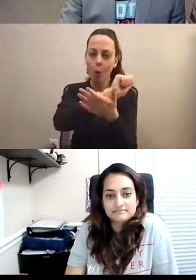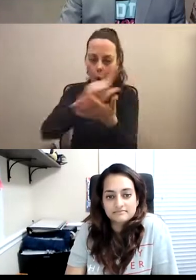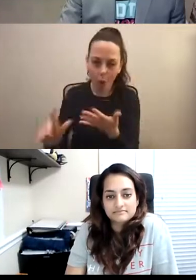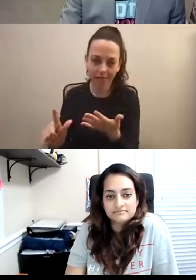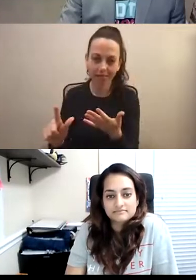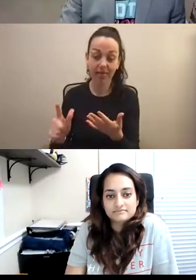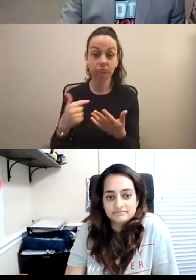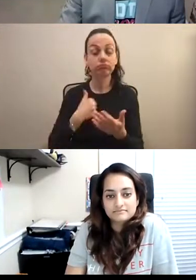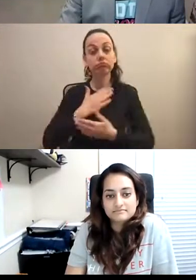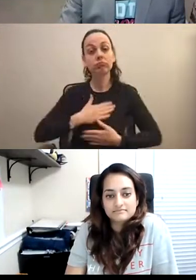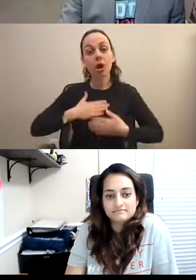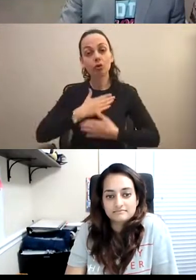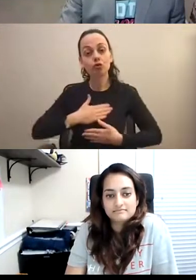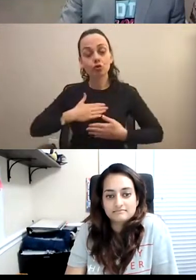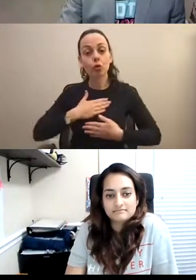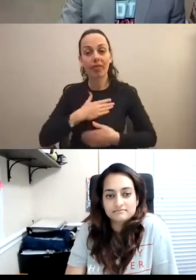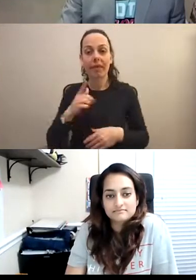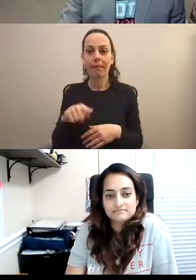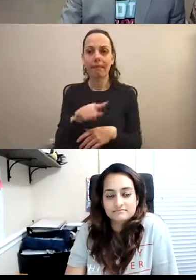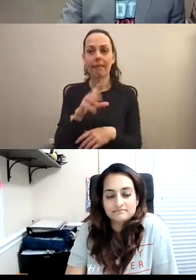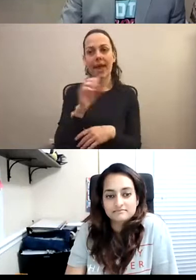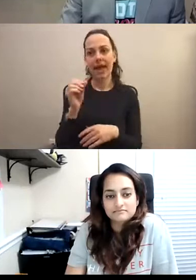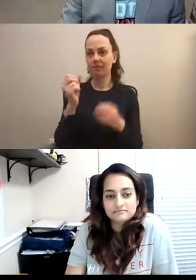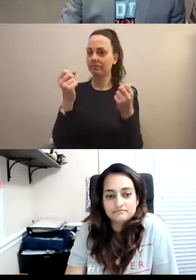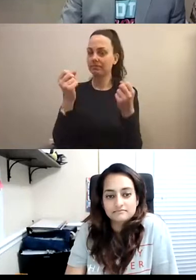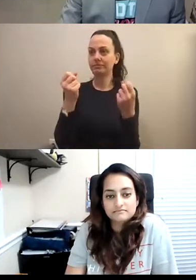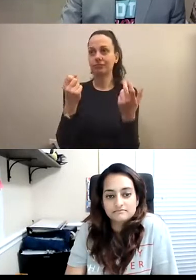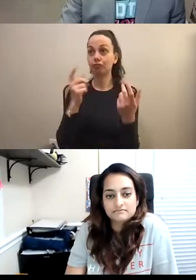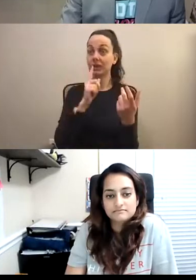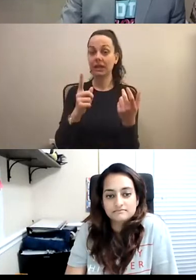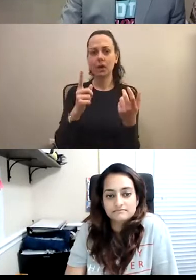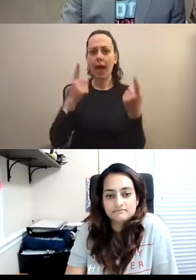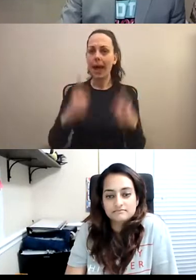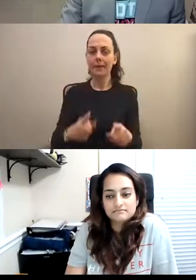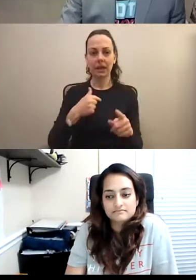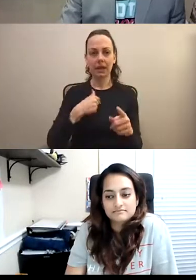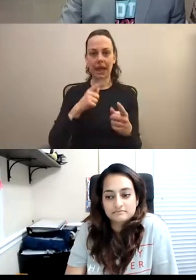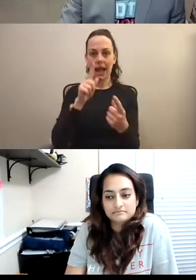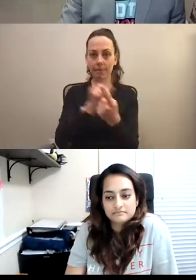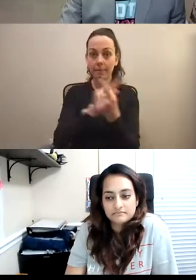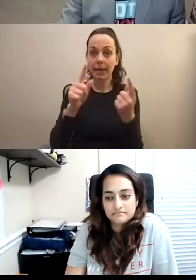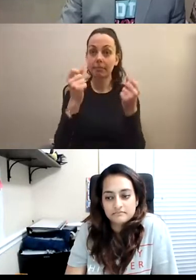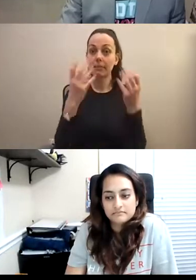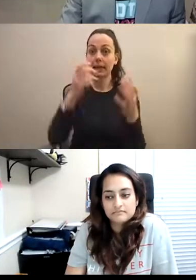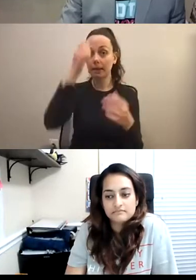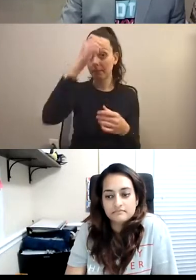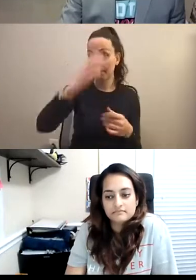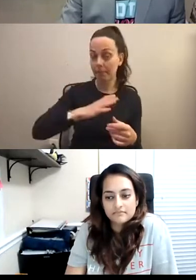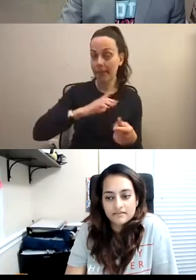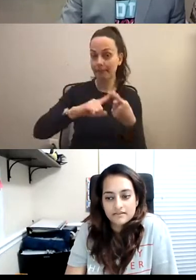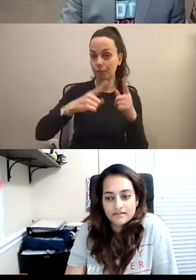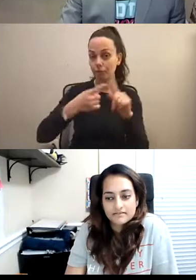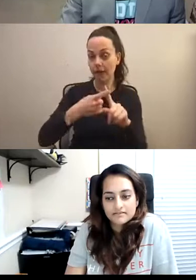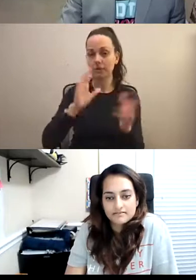enjoyed them. In a lot of ways, I ended up meeting more male friends than actual